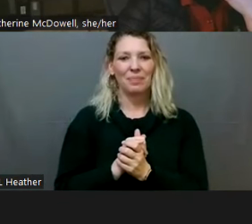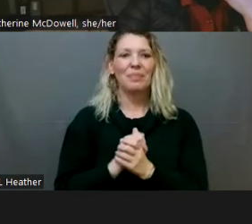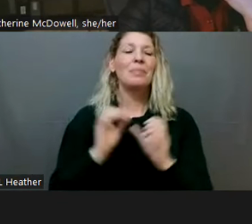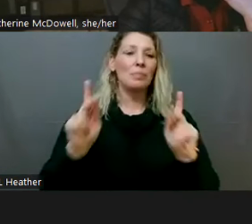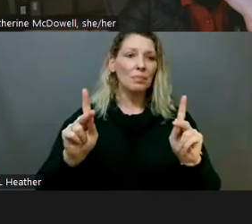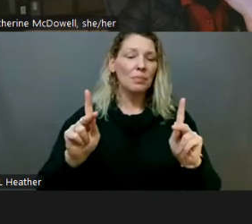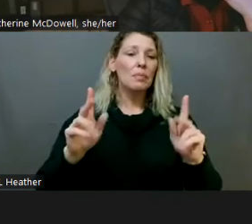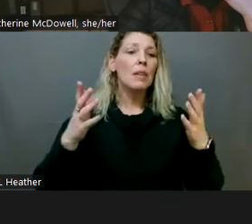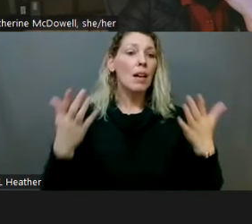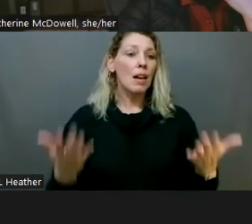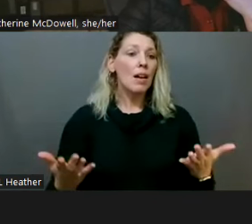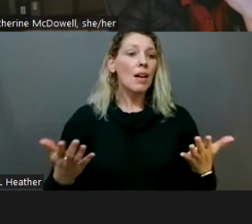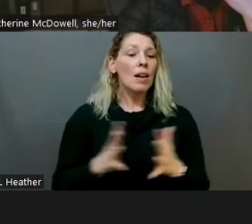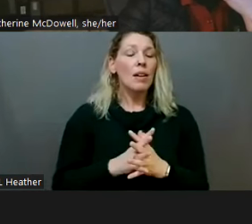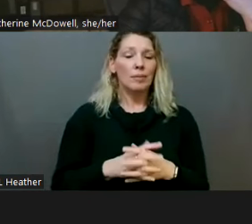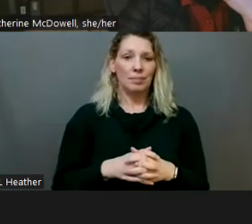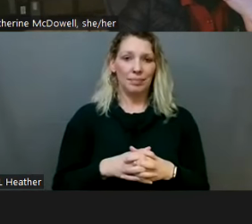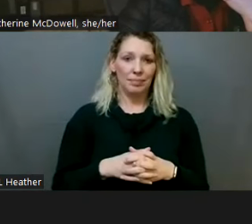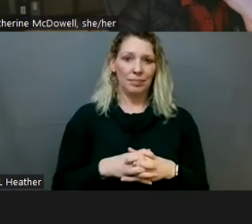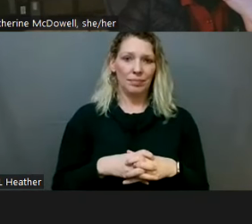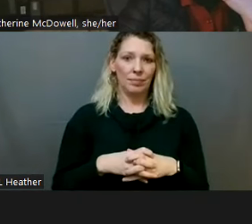Okay. All right. Did